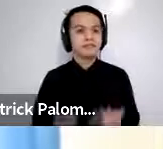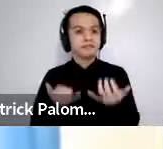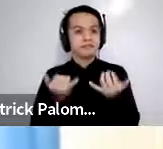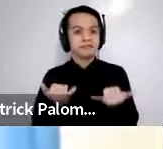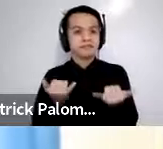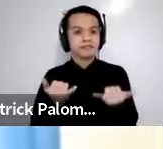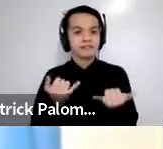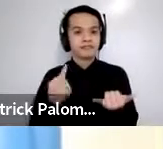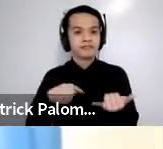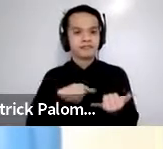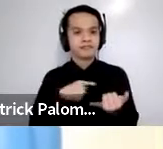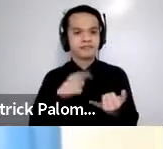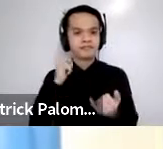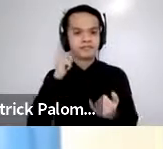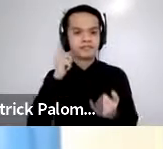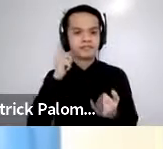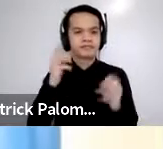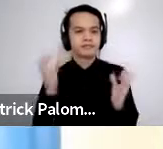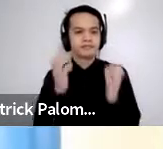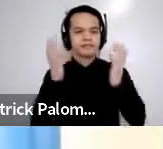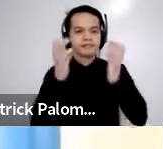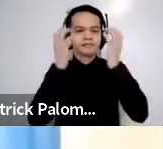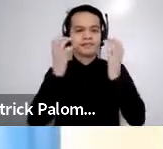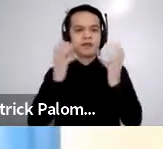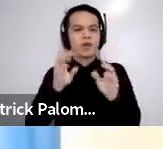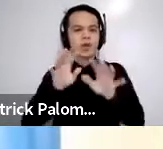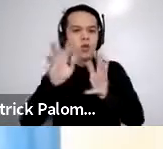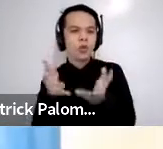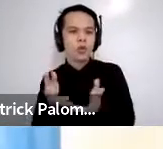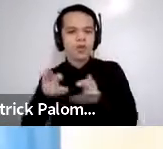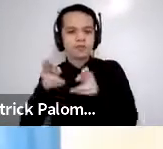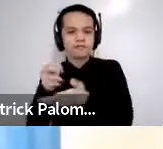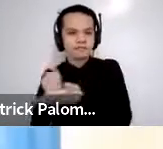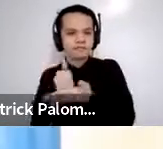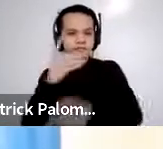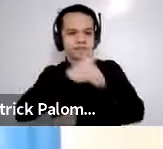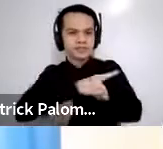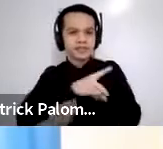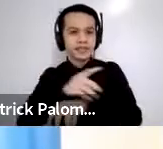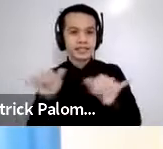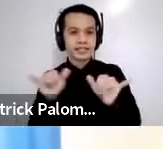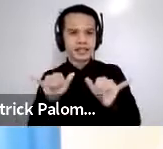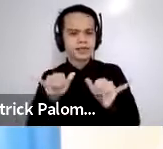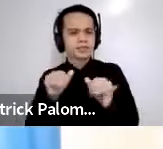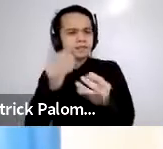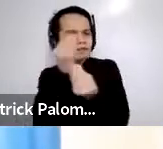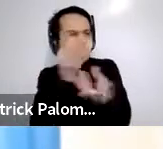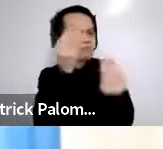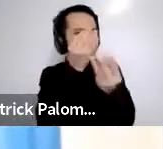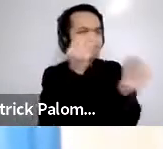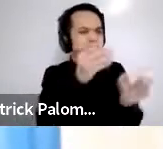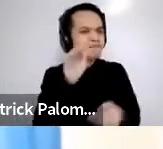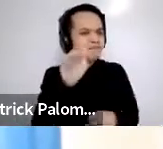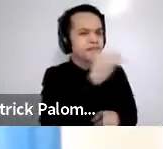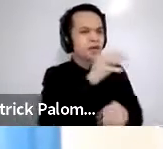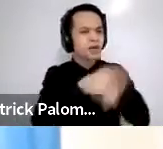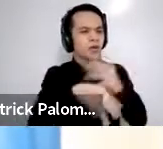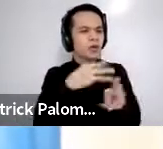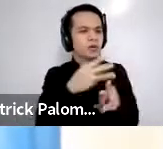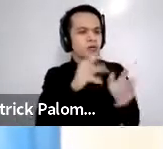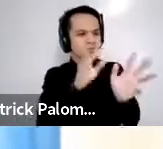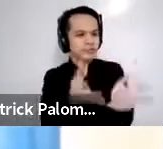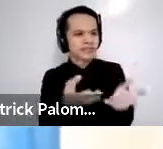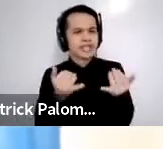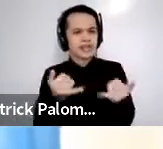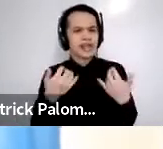Today we commemorate World Humanitarian Day and we remind the world that we are caught in a climate emergency.